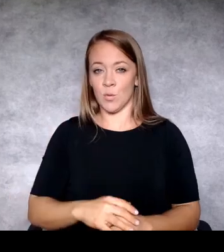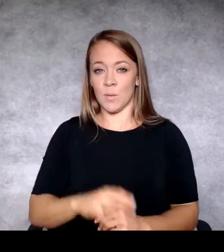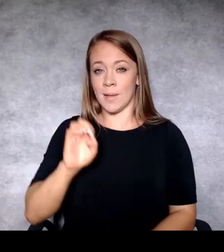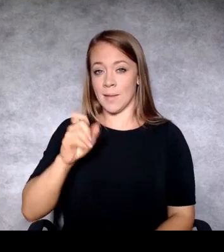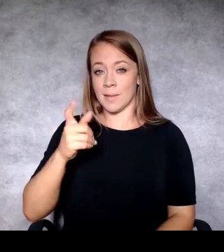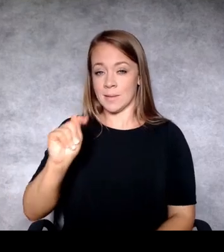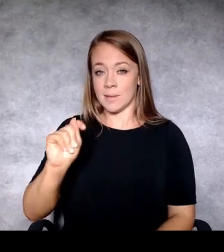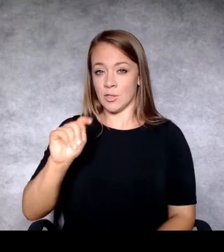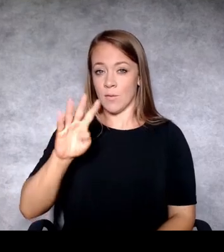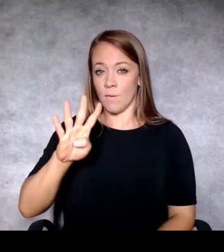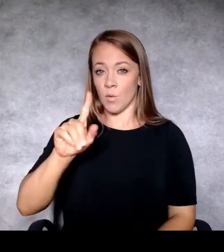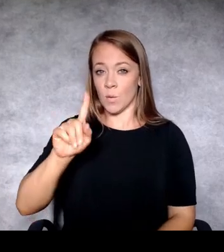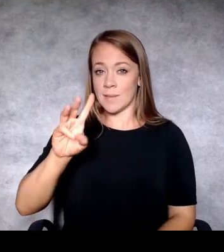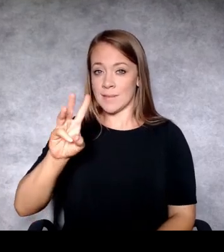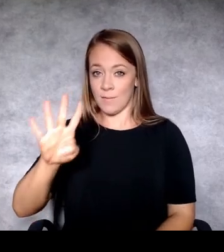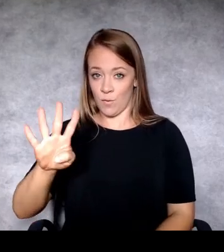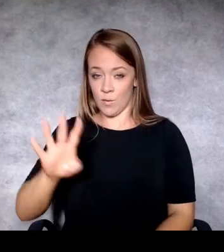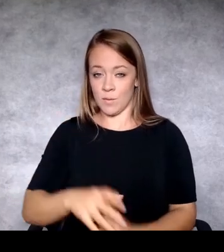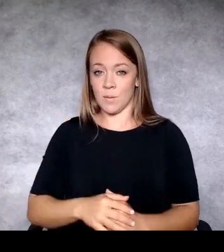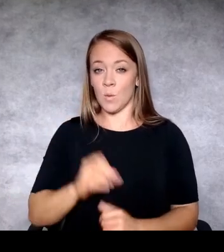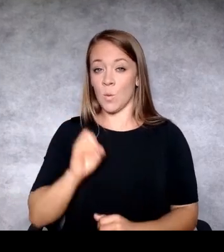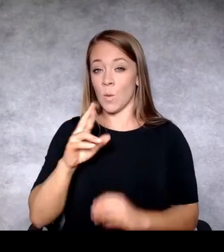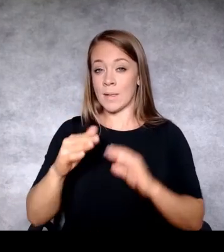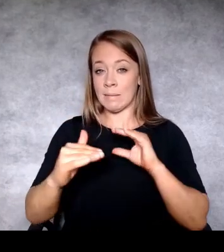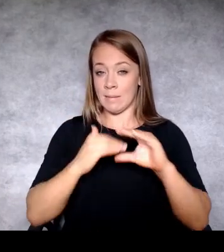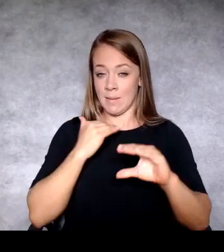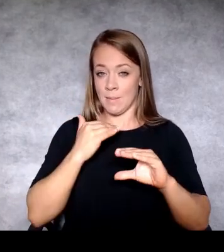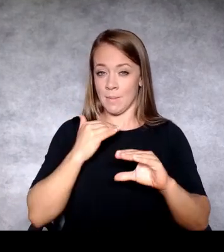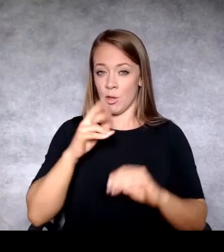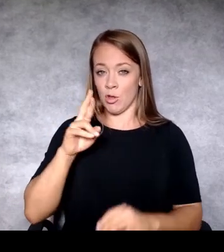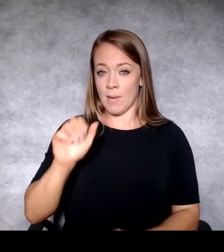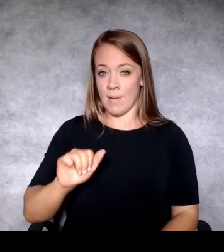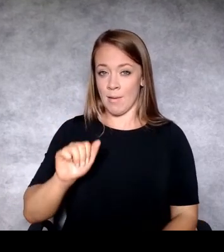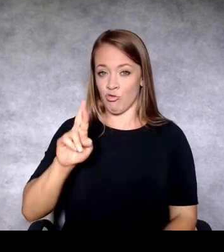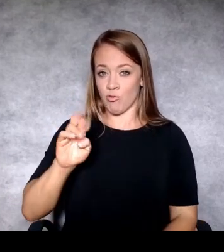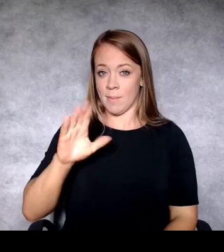502-564-4970, extension 4164, or by email at